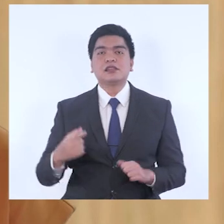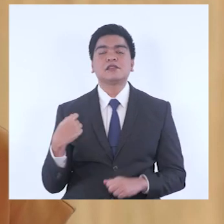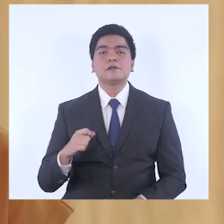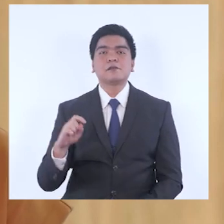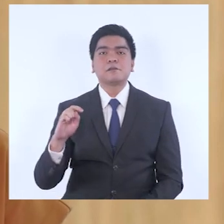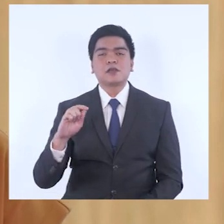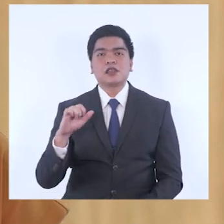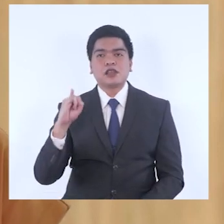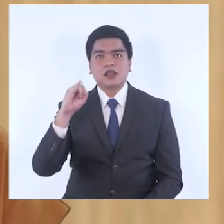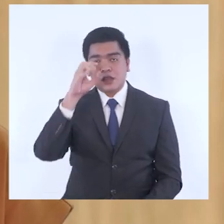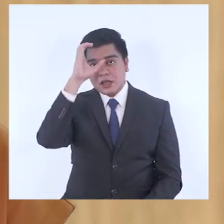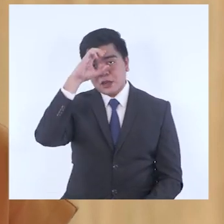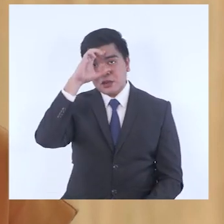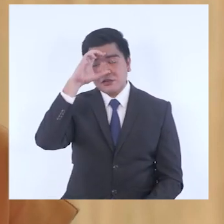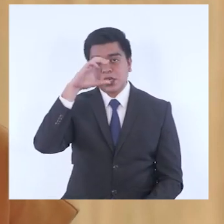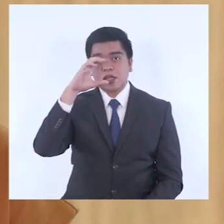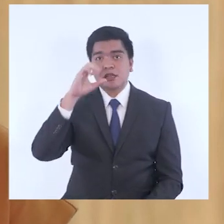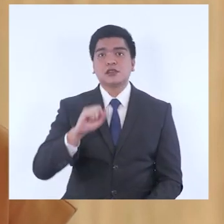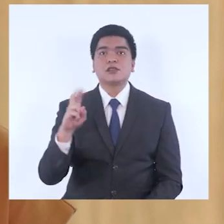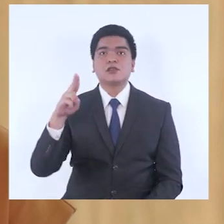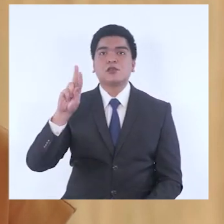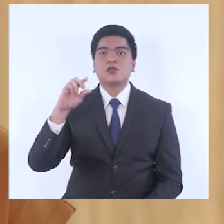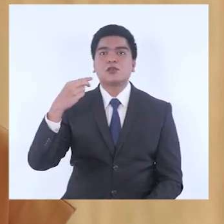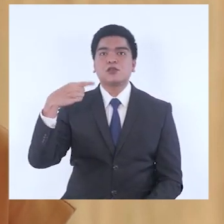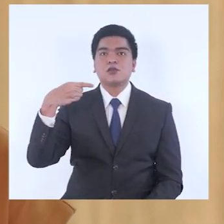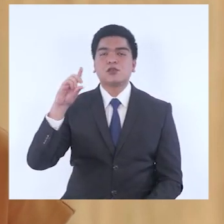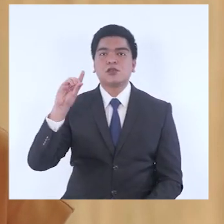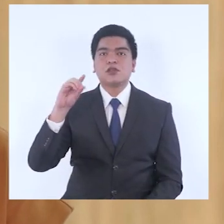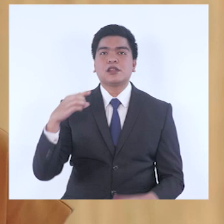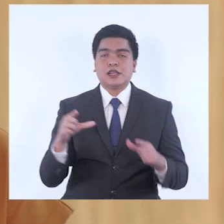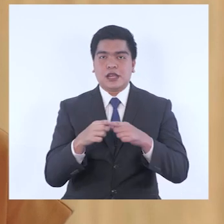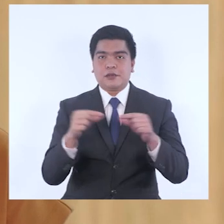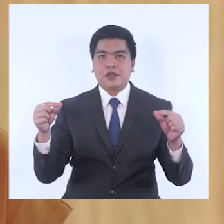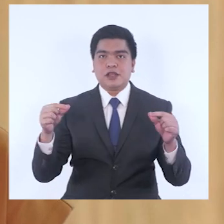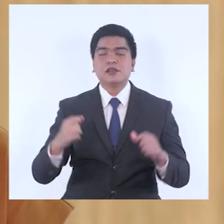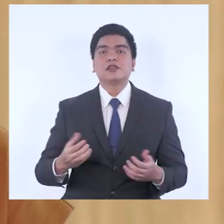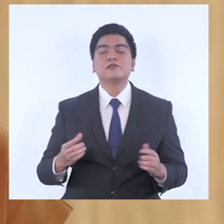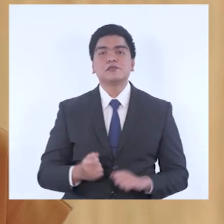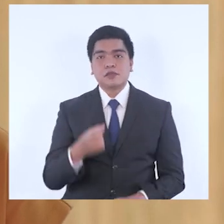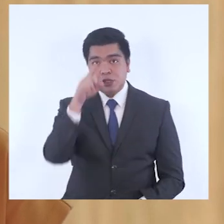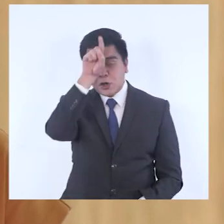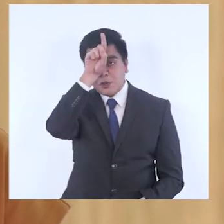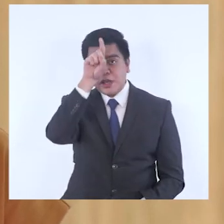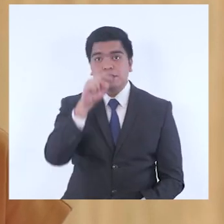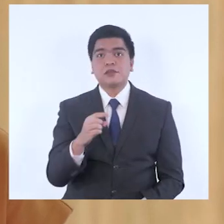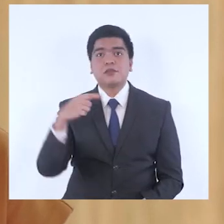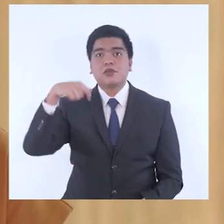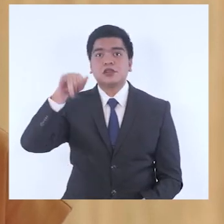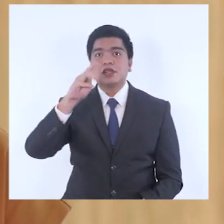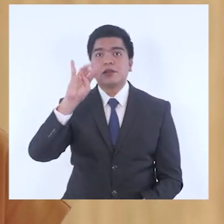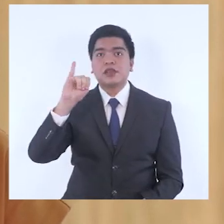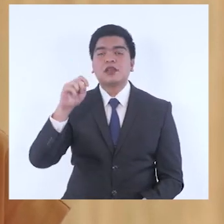Japanese, German, Punjabi, Wu Chinese, Telugu,